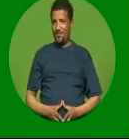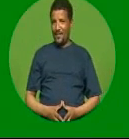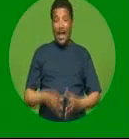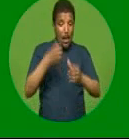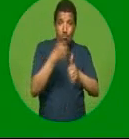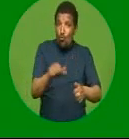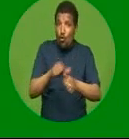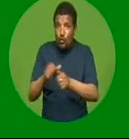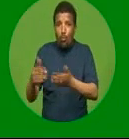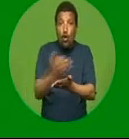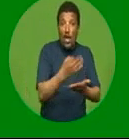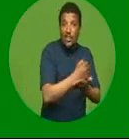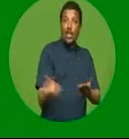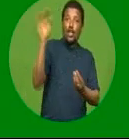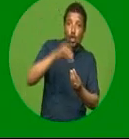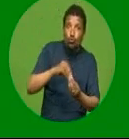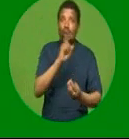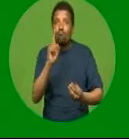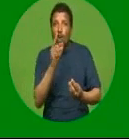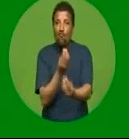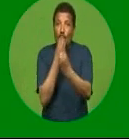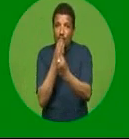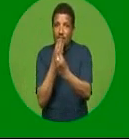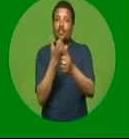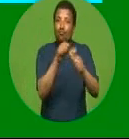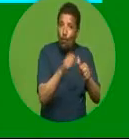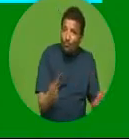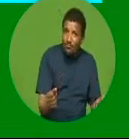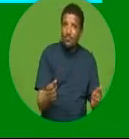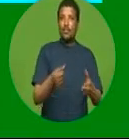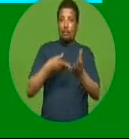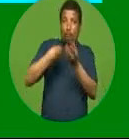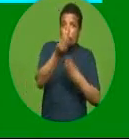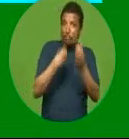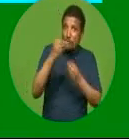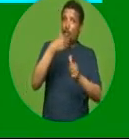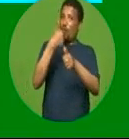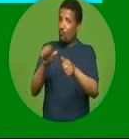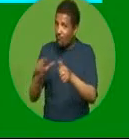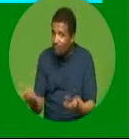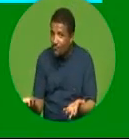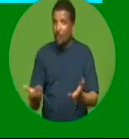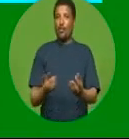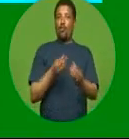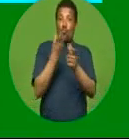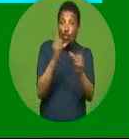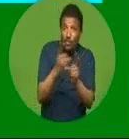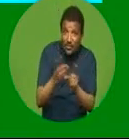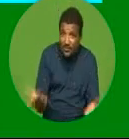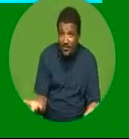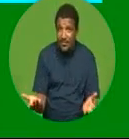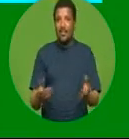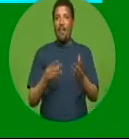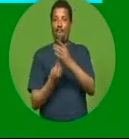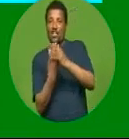Crop production includes food crops, cash crops, fruits and